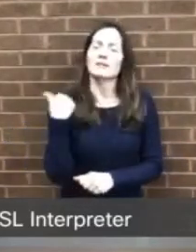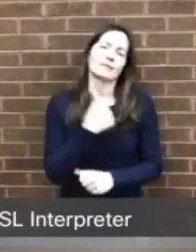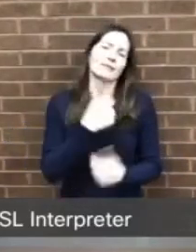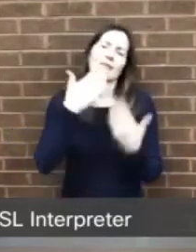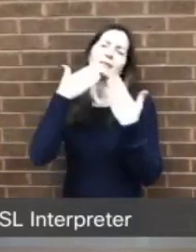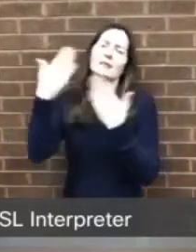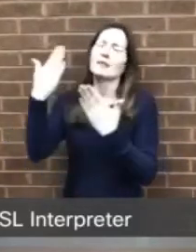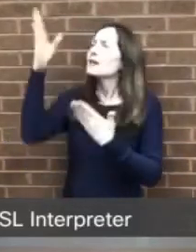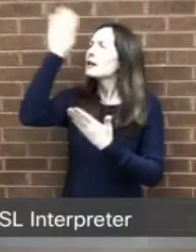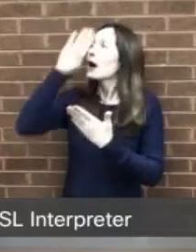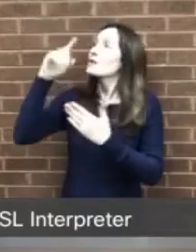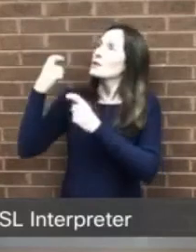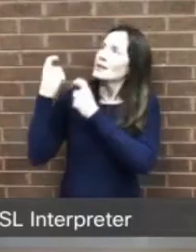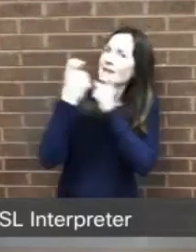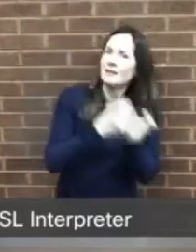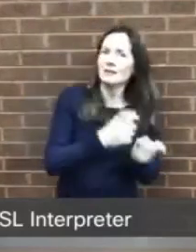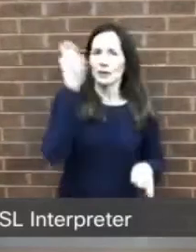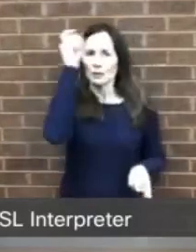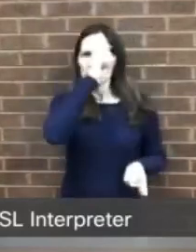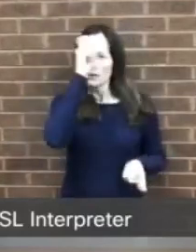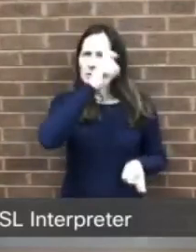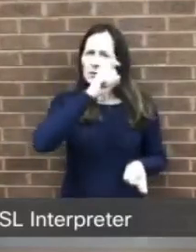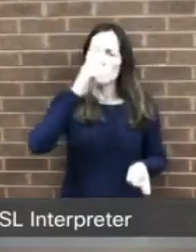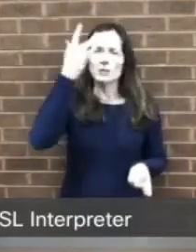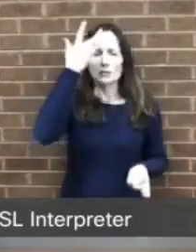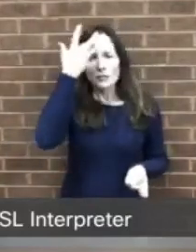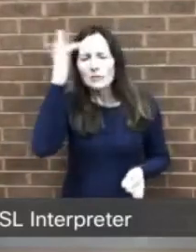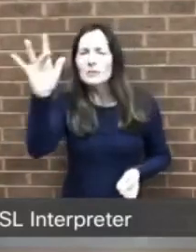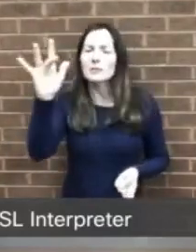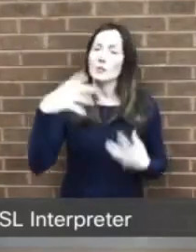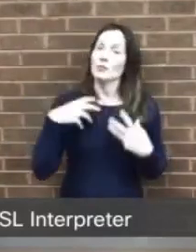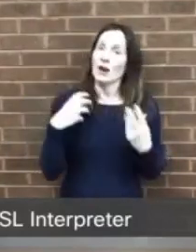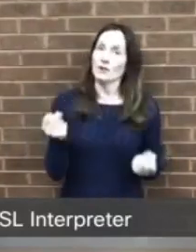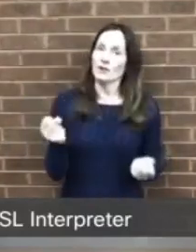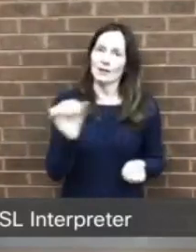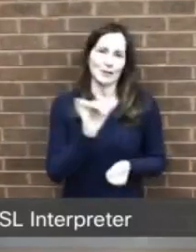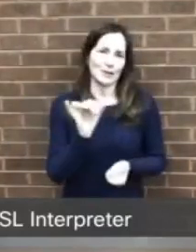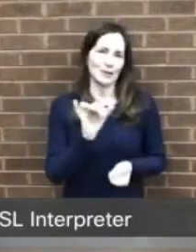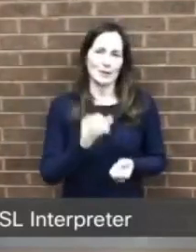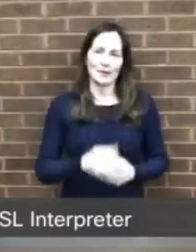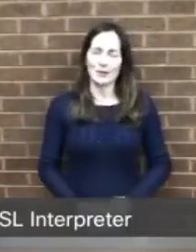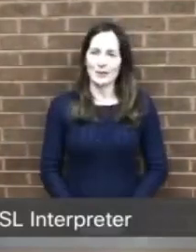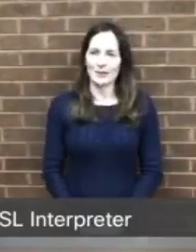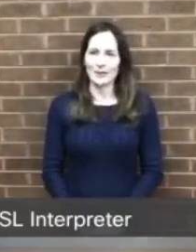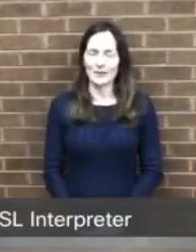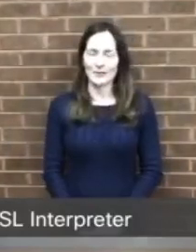courage, and of bravery to move forward.